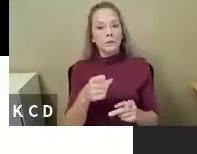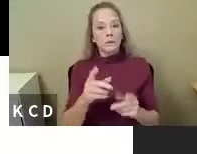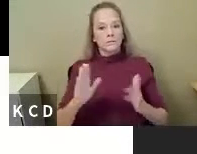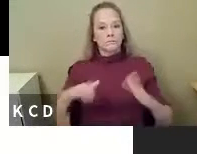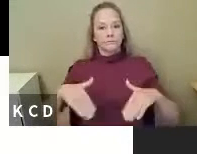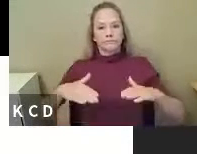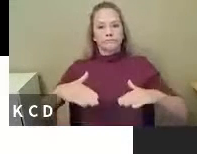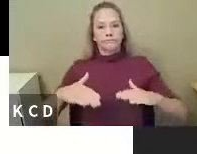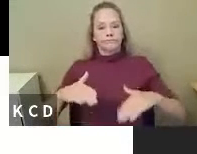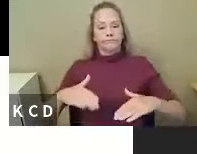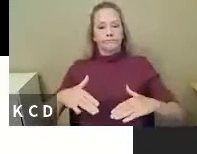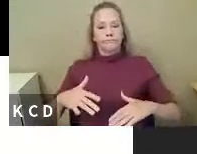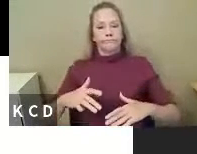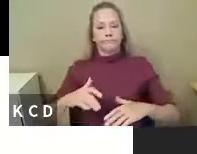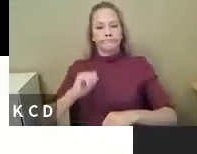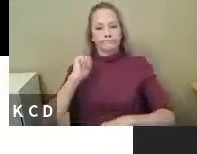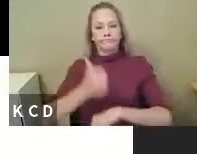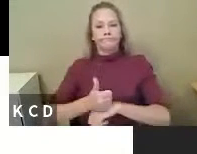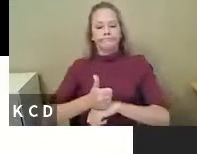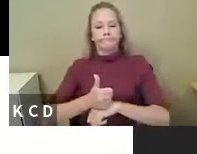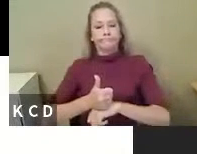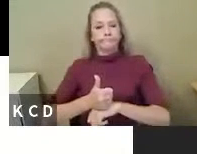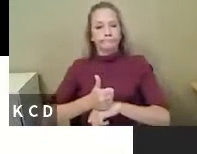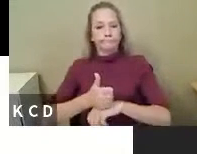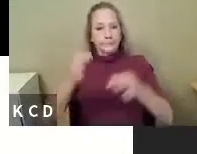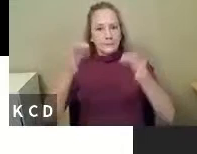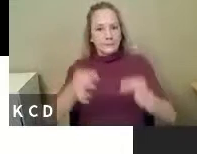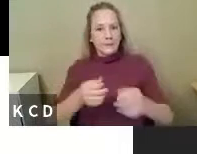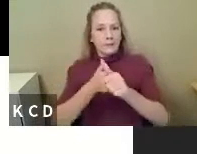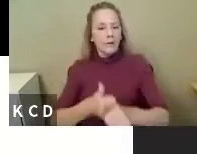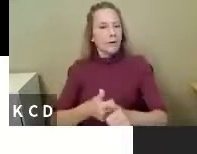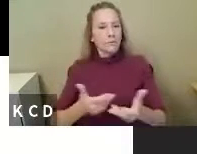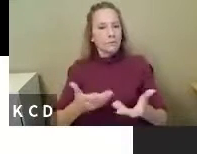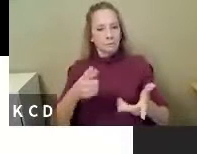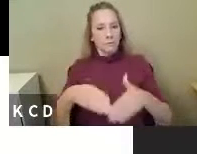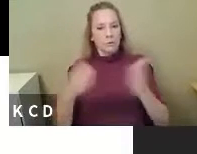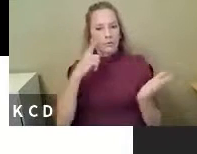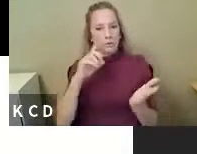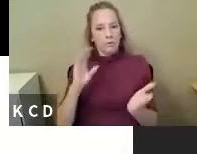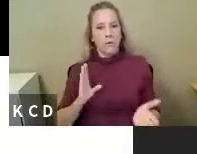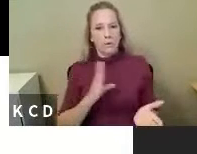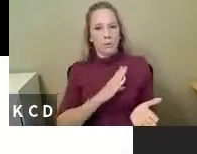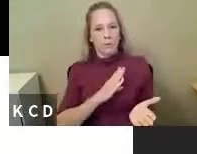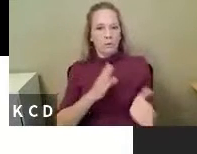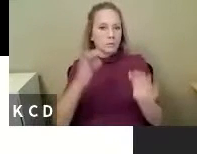This is for the board to discuss and decide.